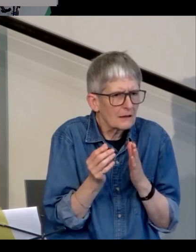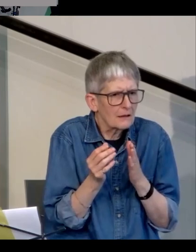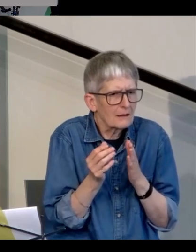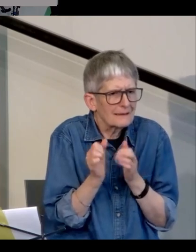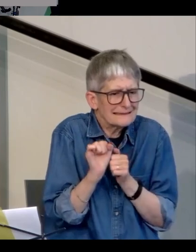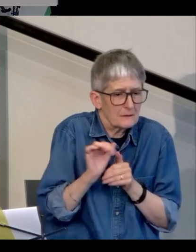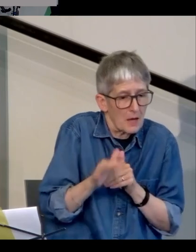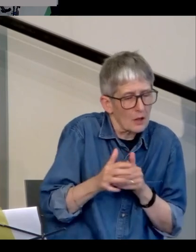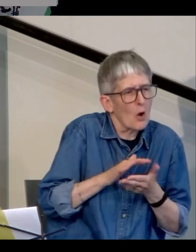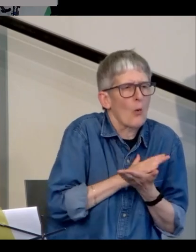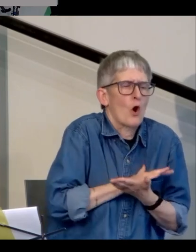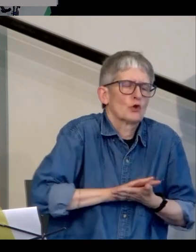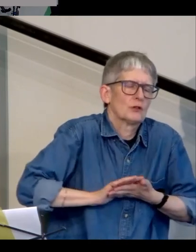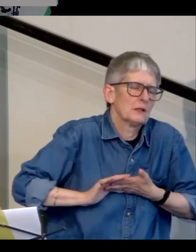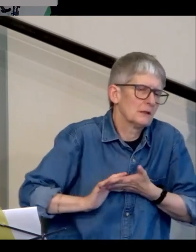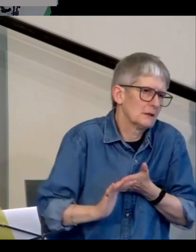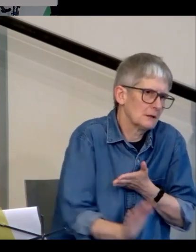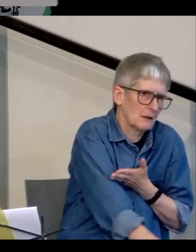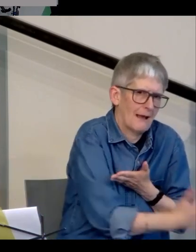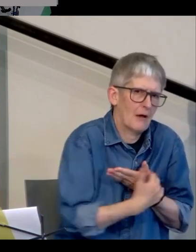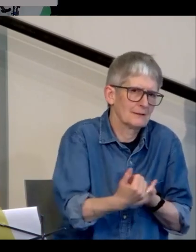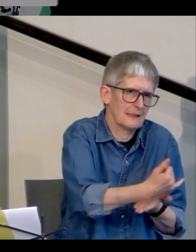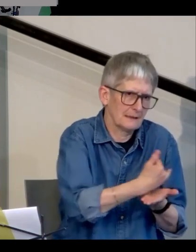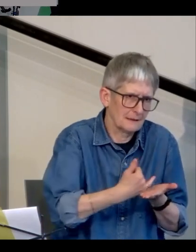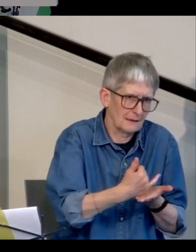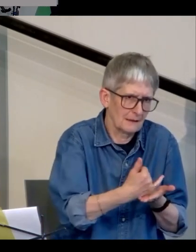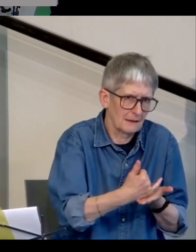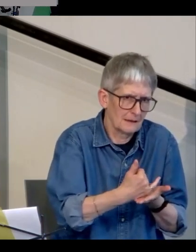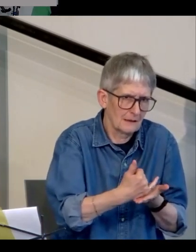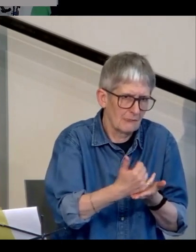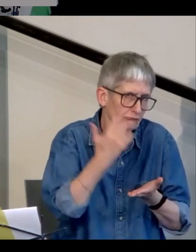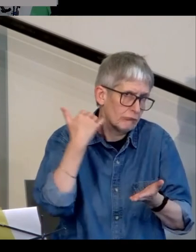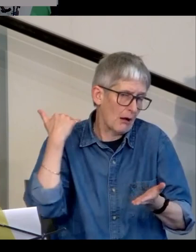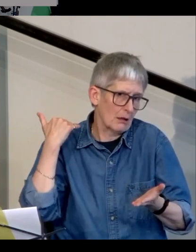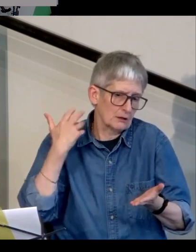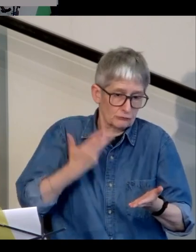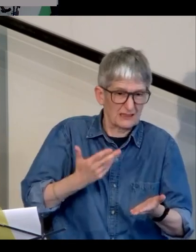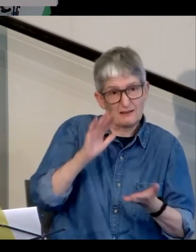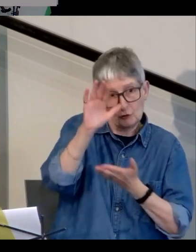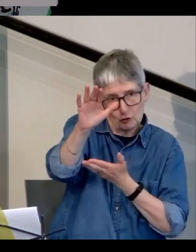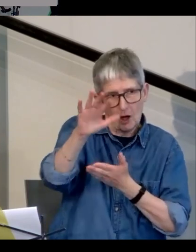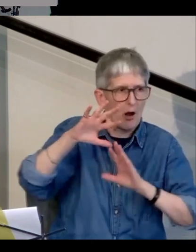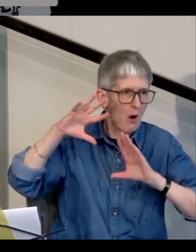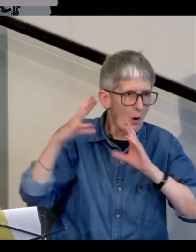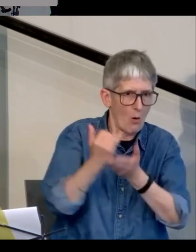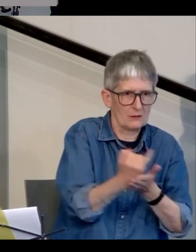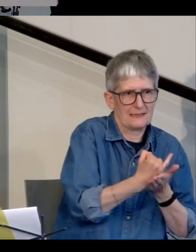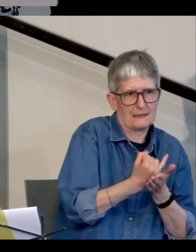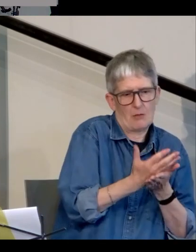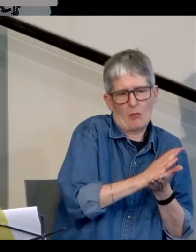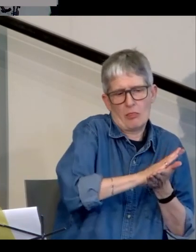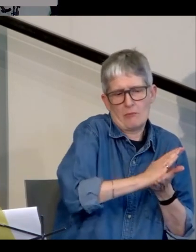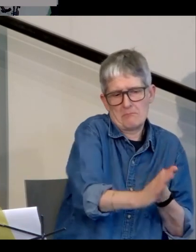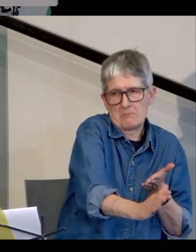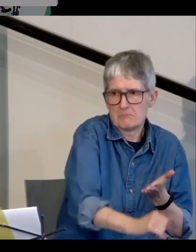blood that washes away all our sins, sins past, present, and future.